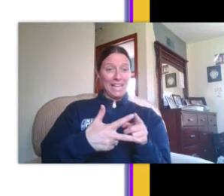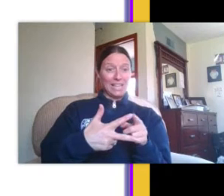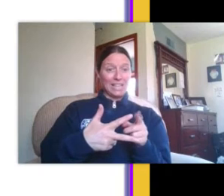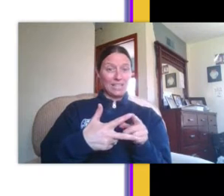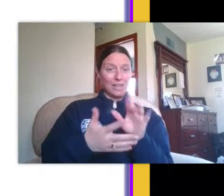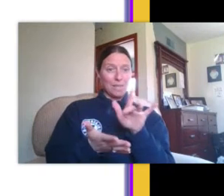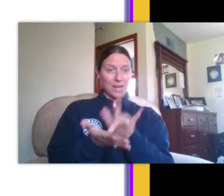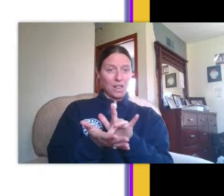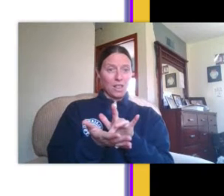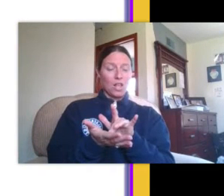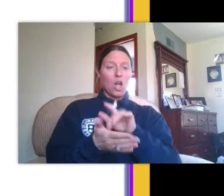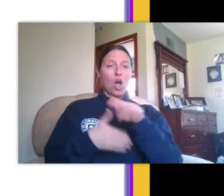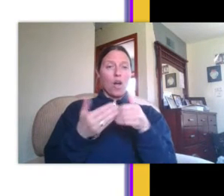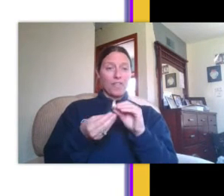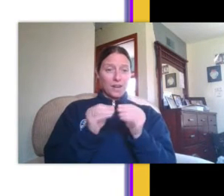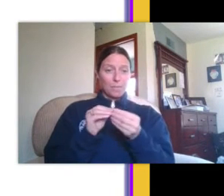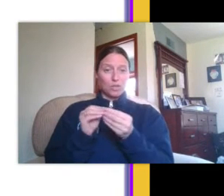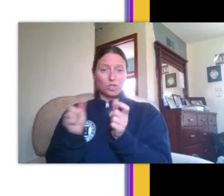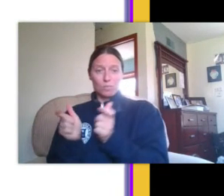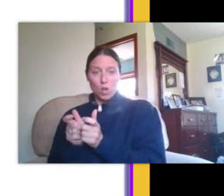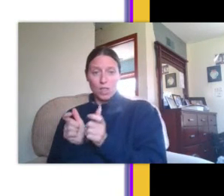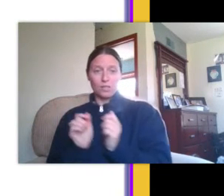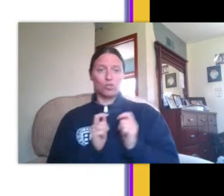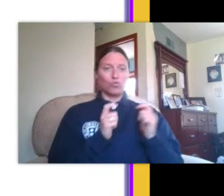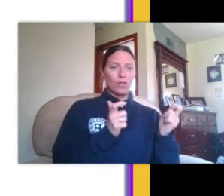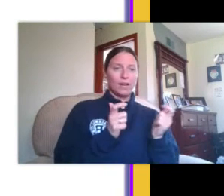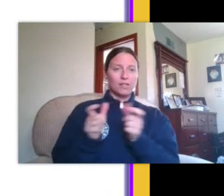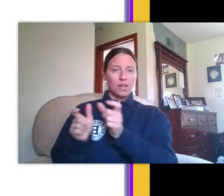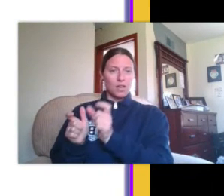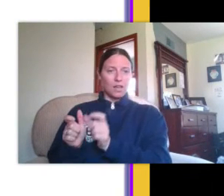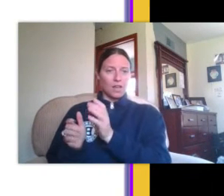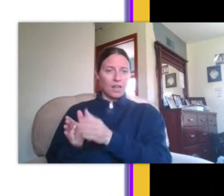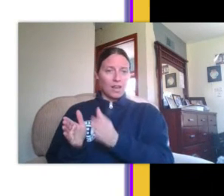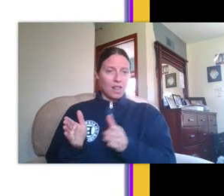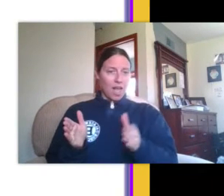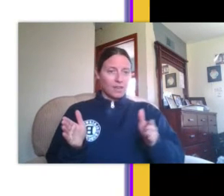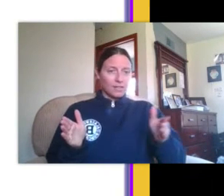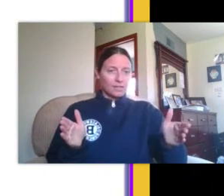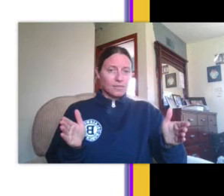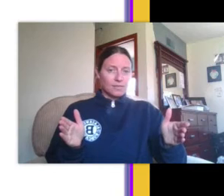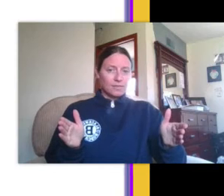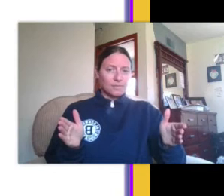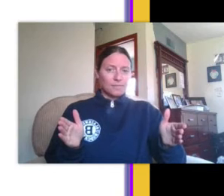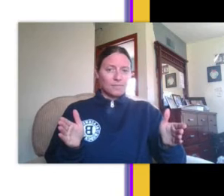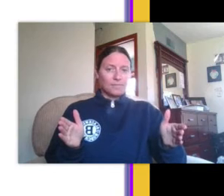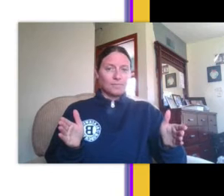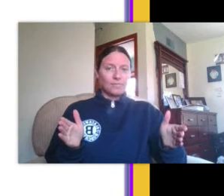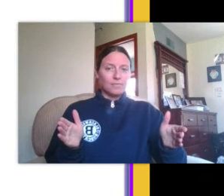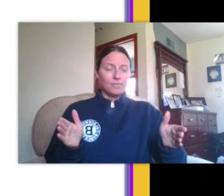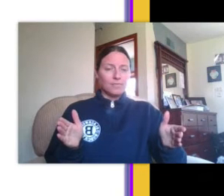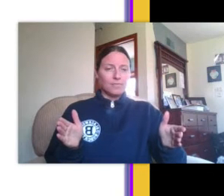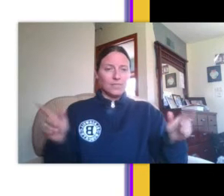put all the numbers from smallest to greater in a line,